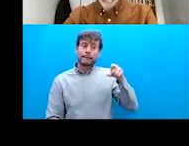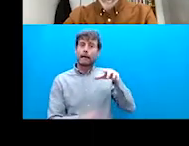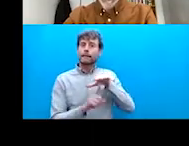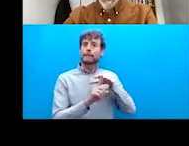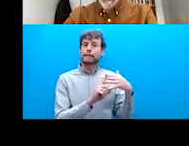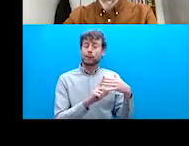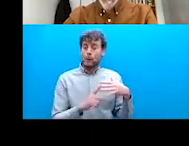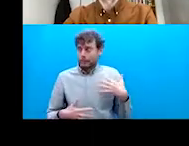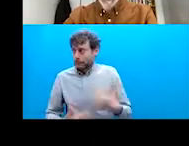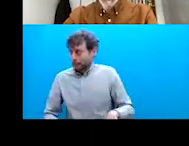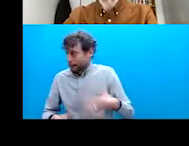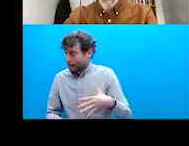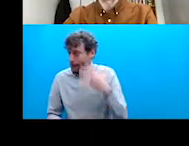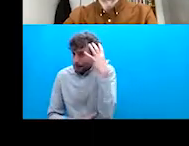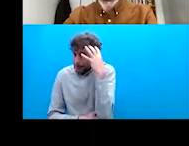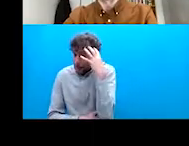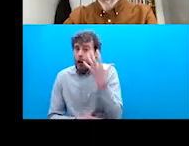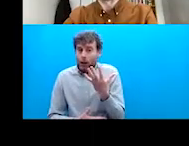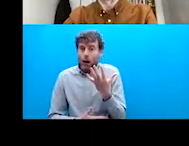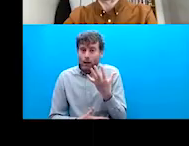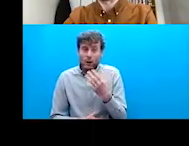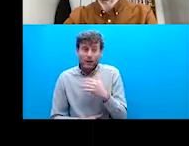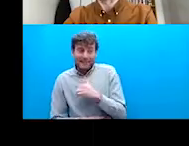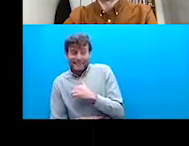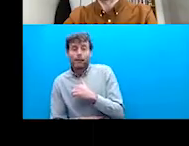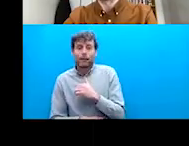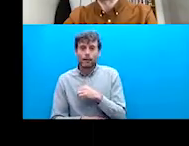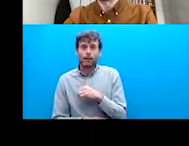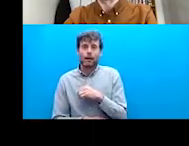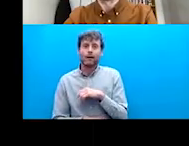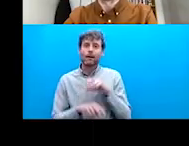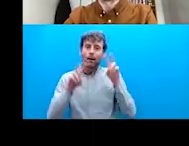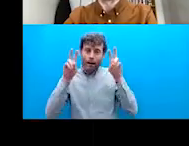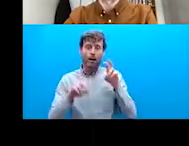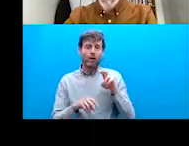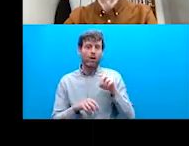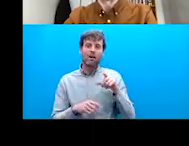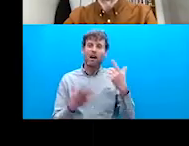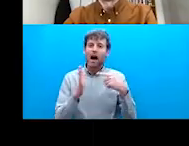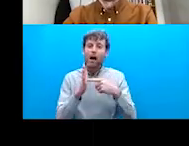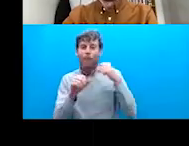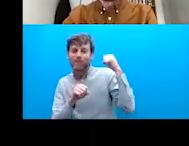that he is literally on the ropes, if, say, we're talking about a fighter or a boxer.